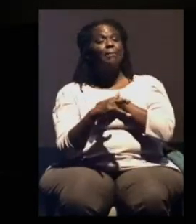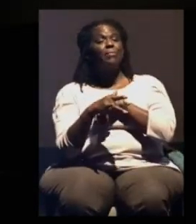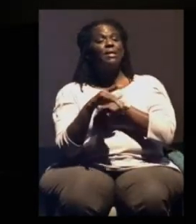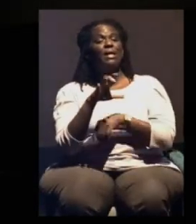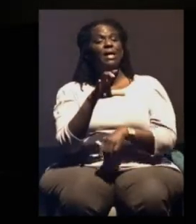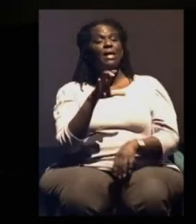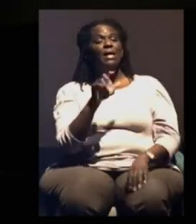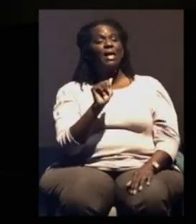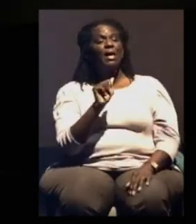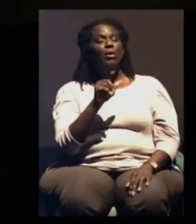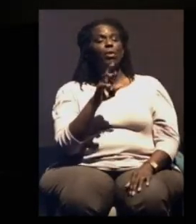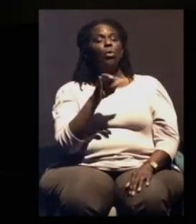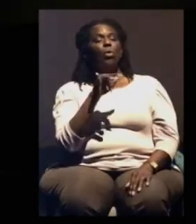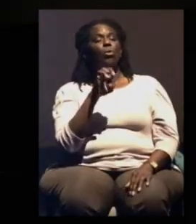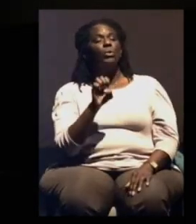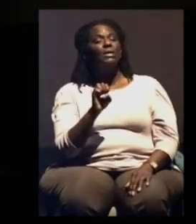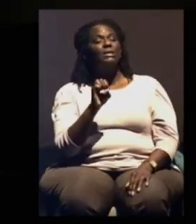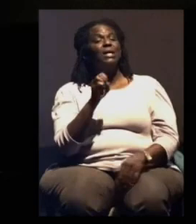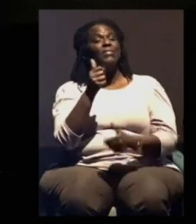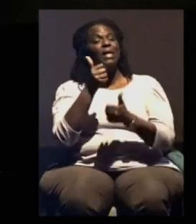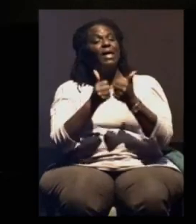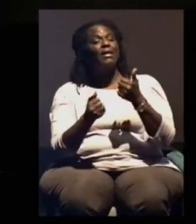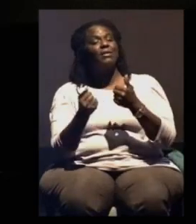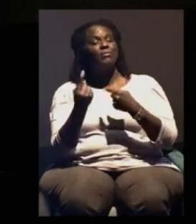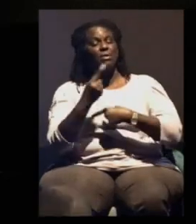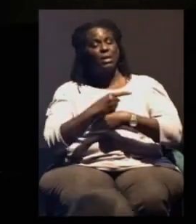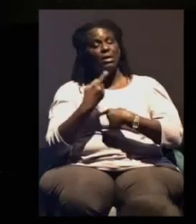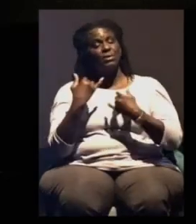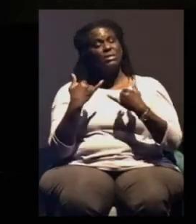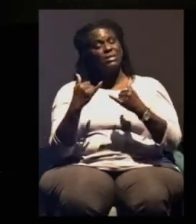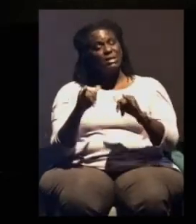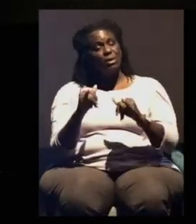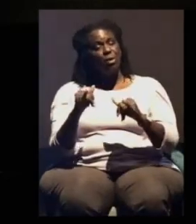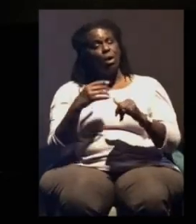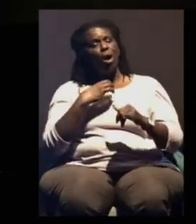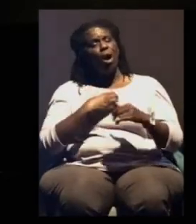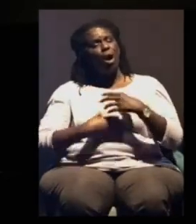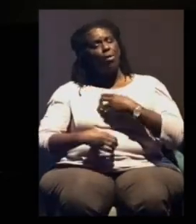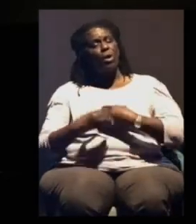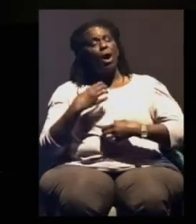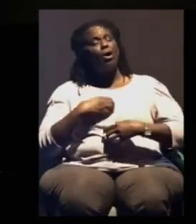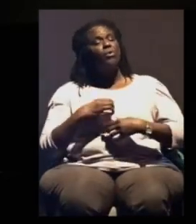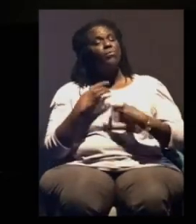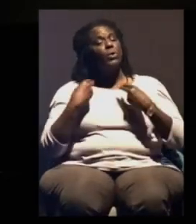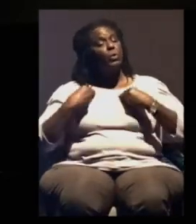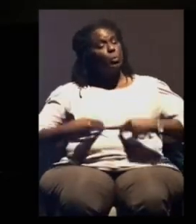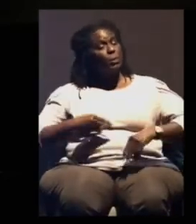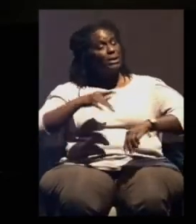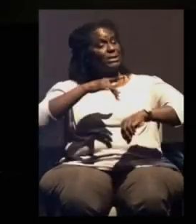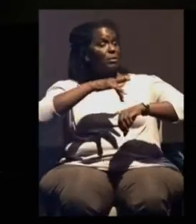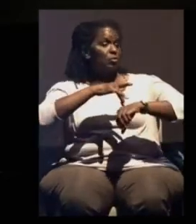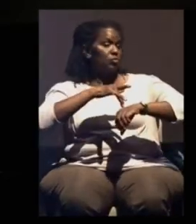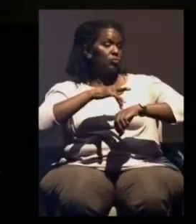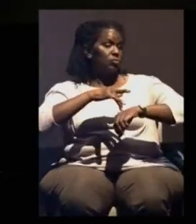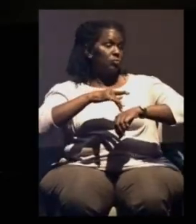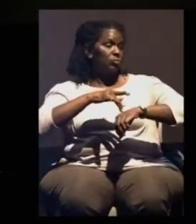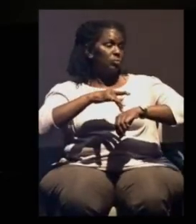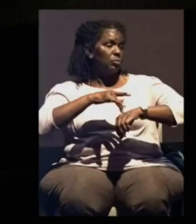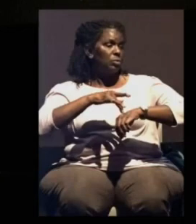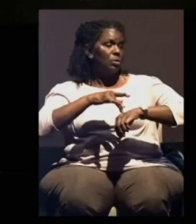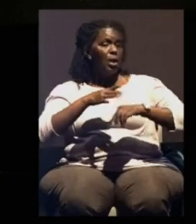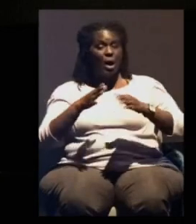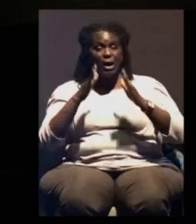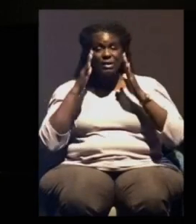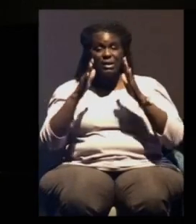and you get to the end of the day and you're still hungry. What are you hungry for? You're hungry for human touch, for